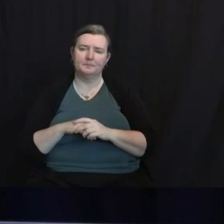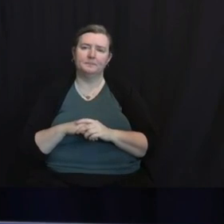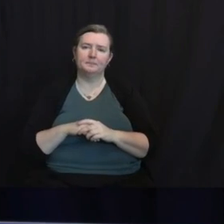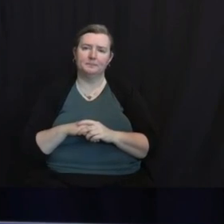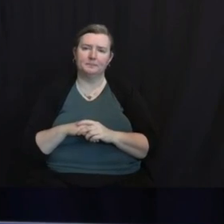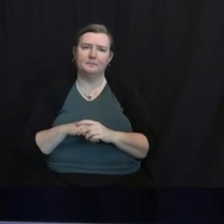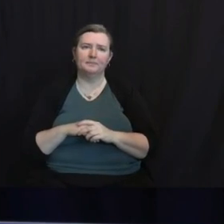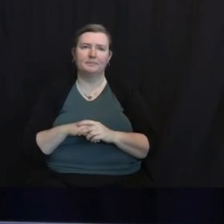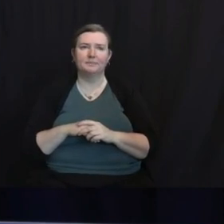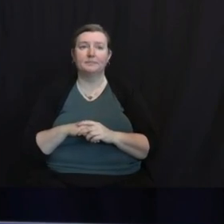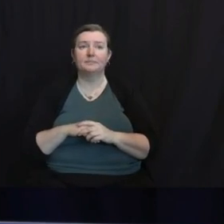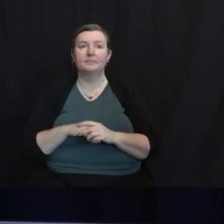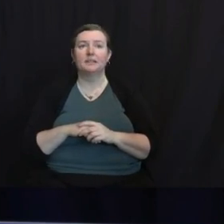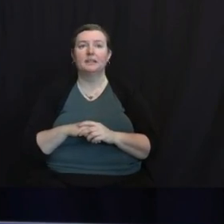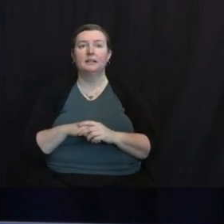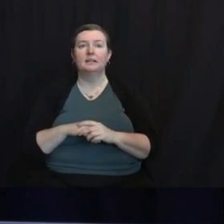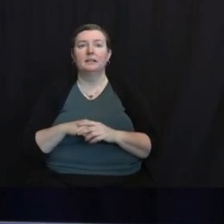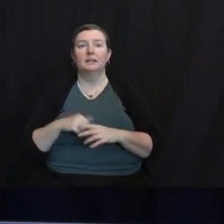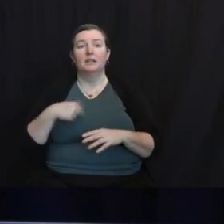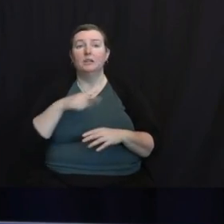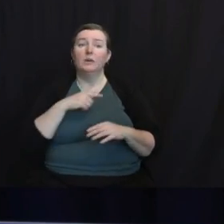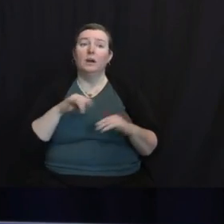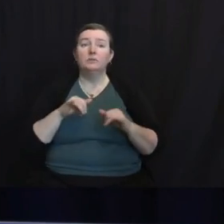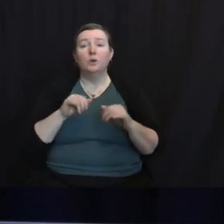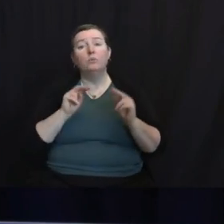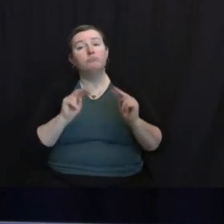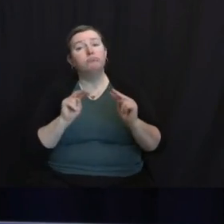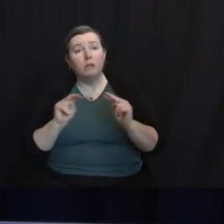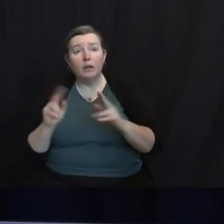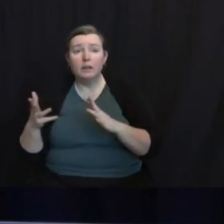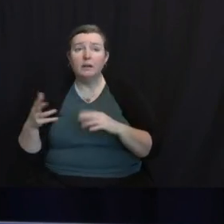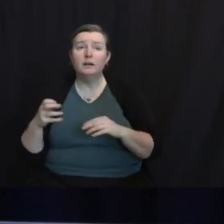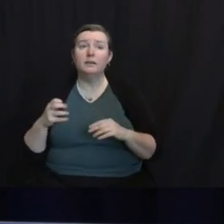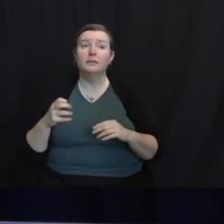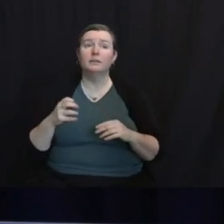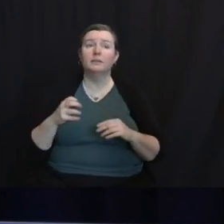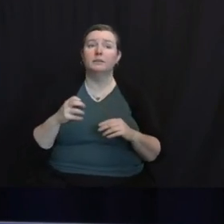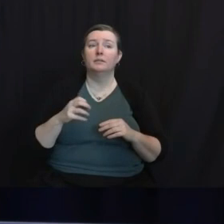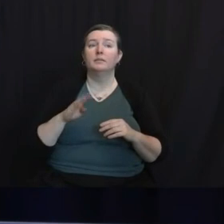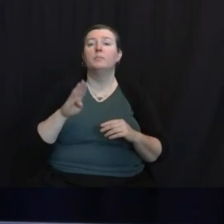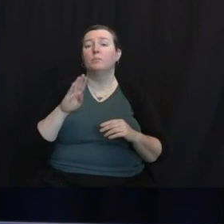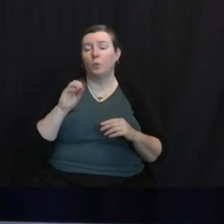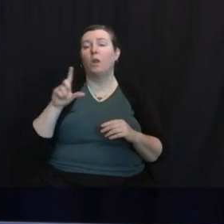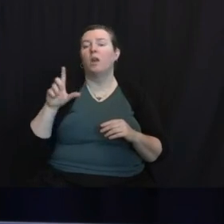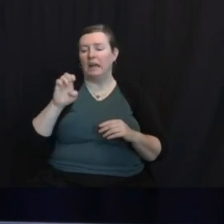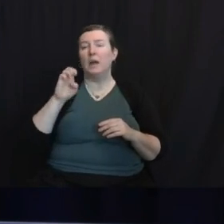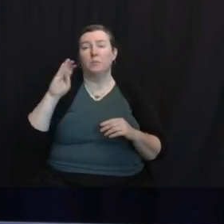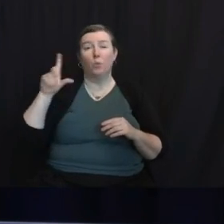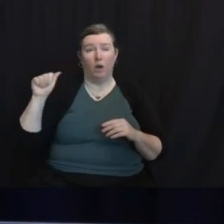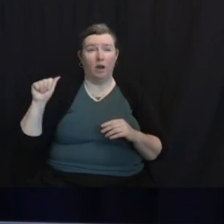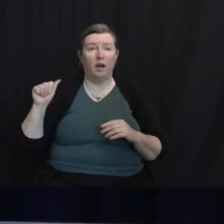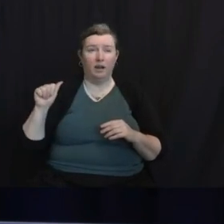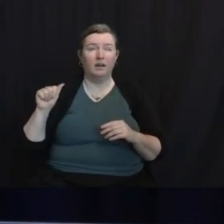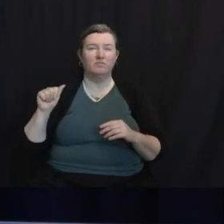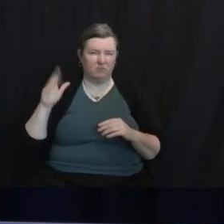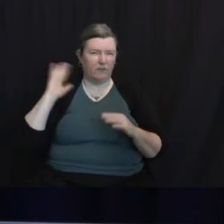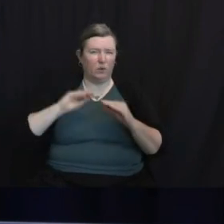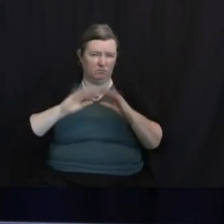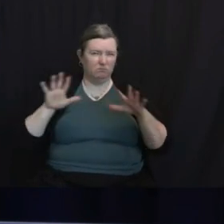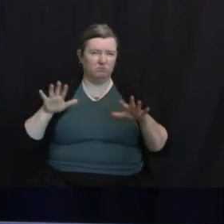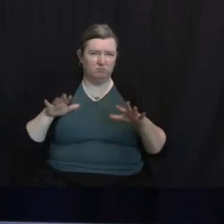The department is also monitoring the Ebola virus disease outbreaks in the Democratic Republic of Congo and